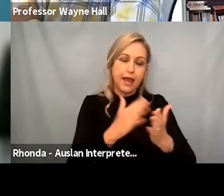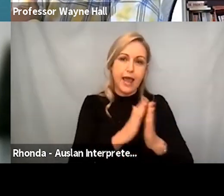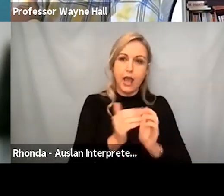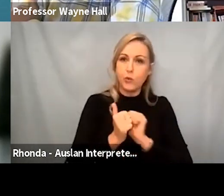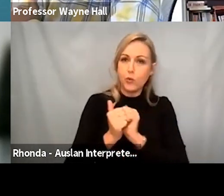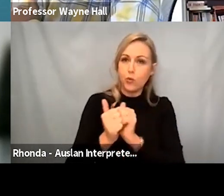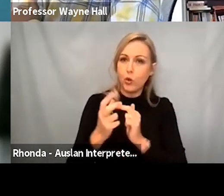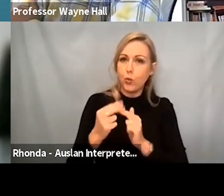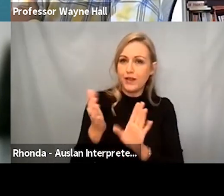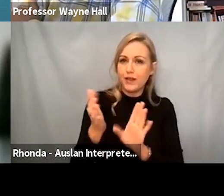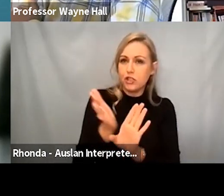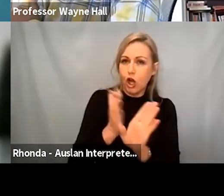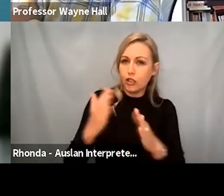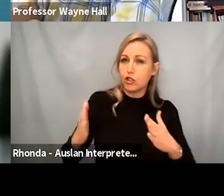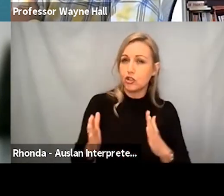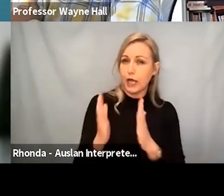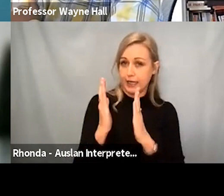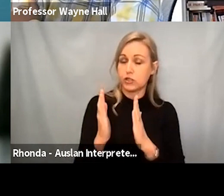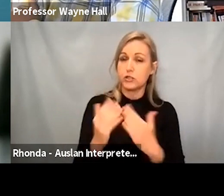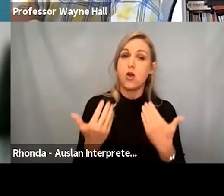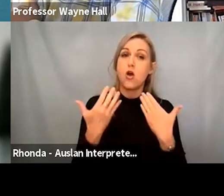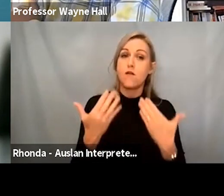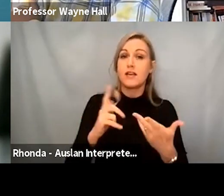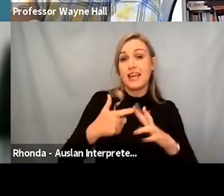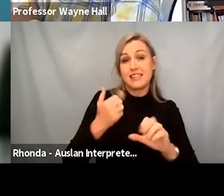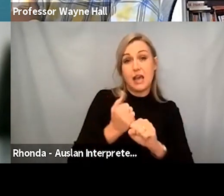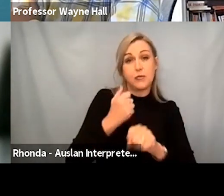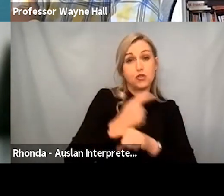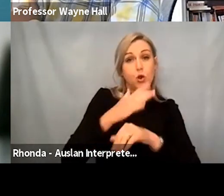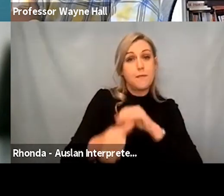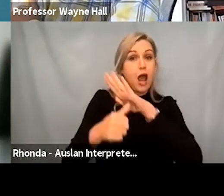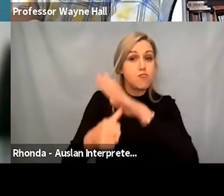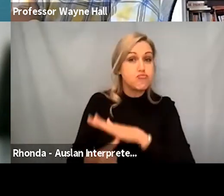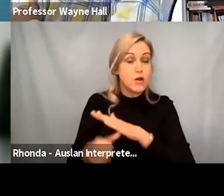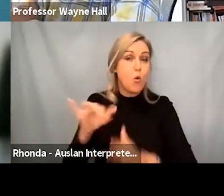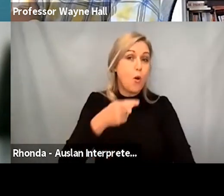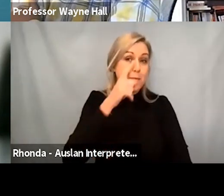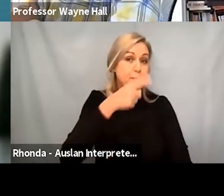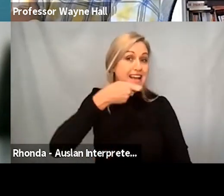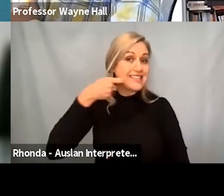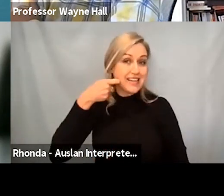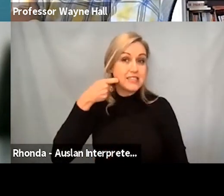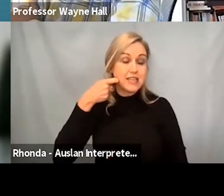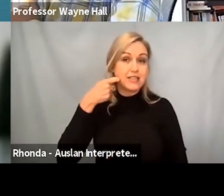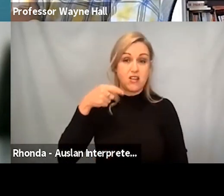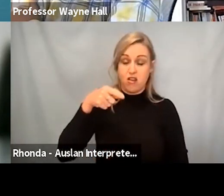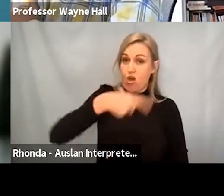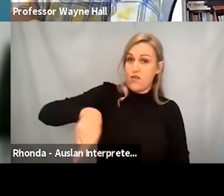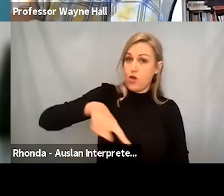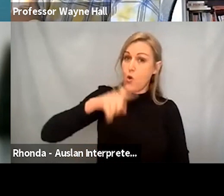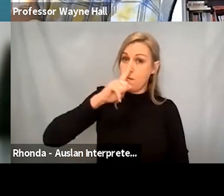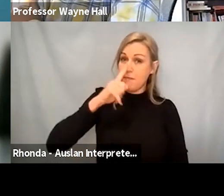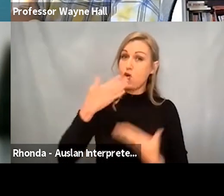psychological challenges. In many cases, if say we're looking at depression or addictions, you'll find a history of